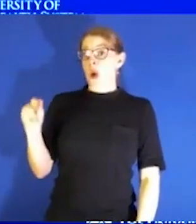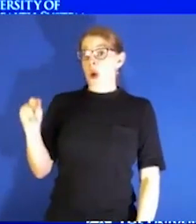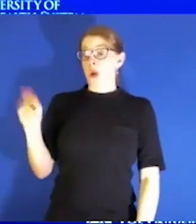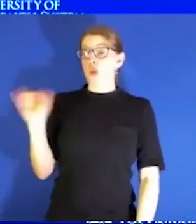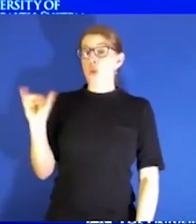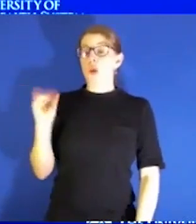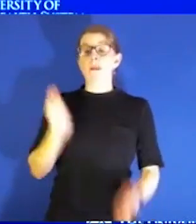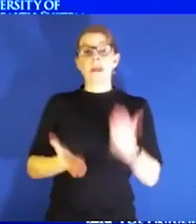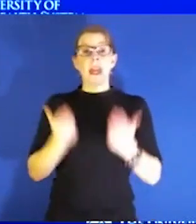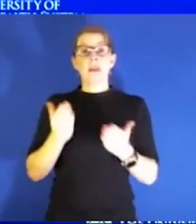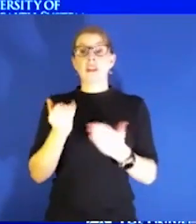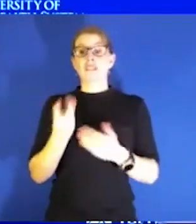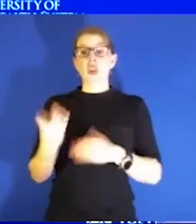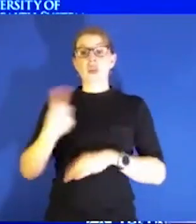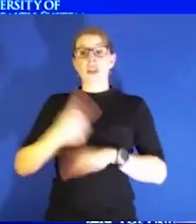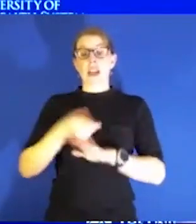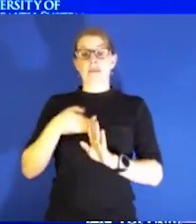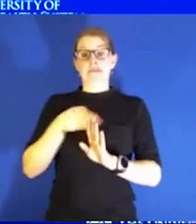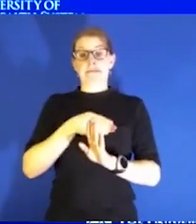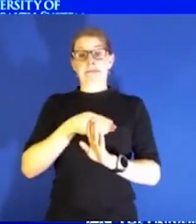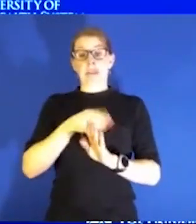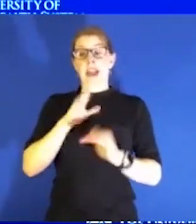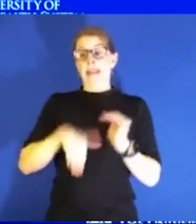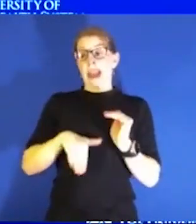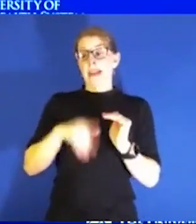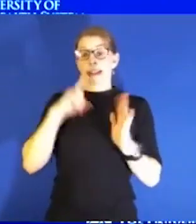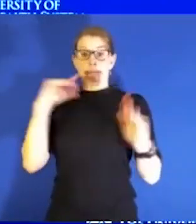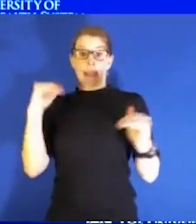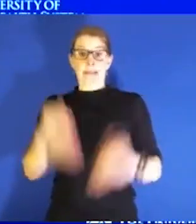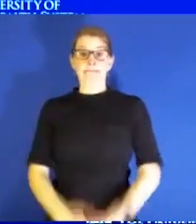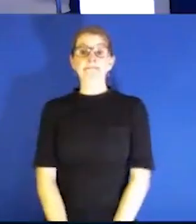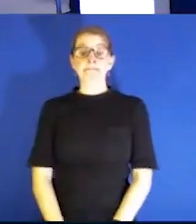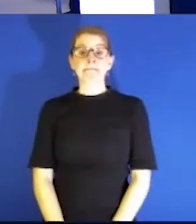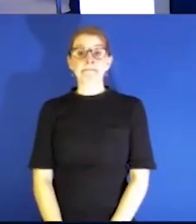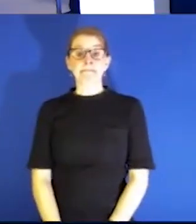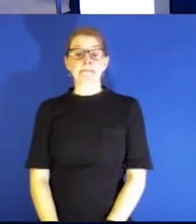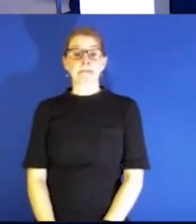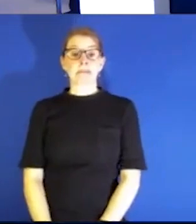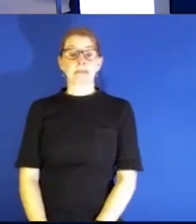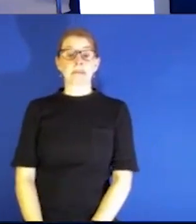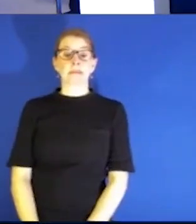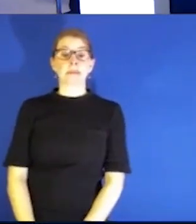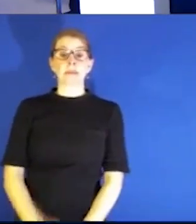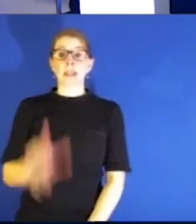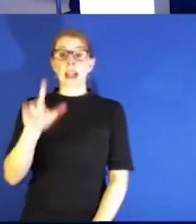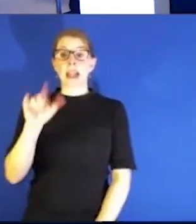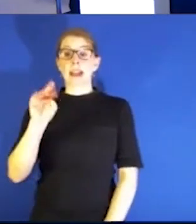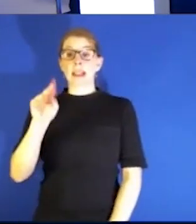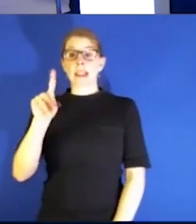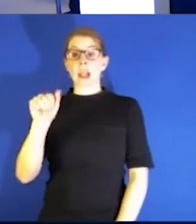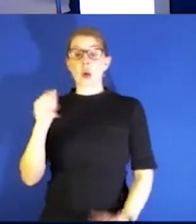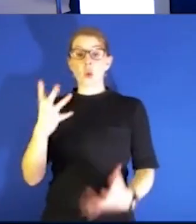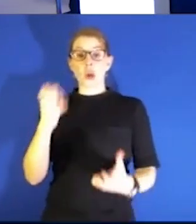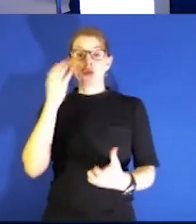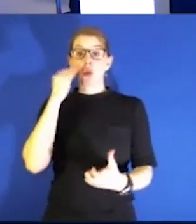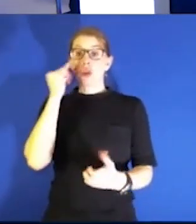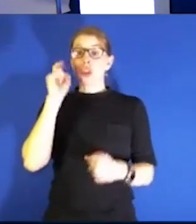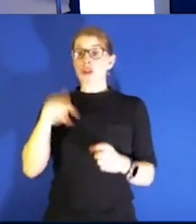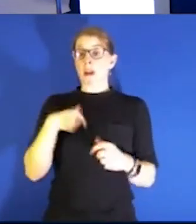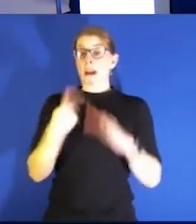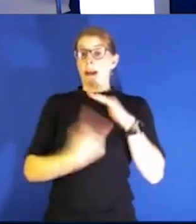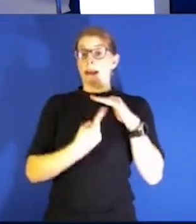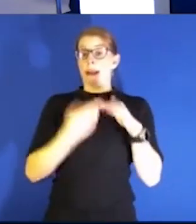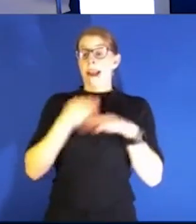few days sooner than you were if you were unvaccinated. Linda wants to know, what's the rule on this? Should I isolate after I think I've